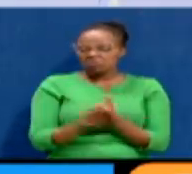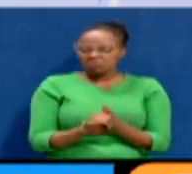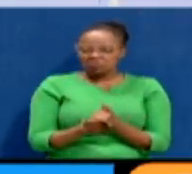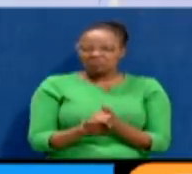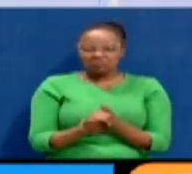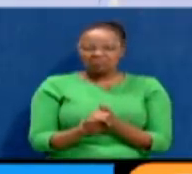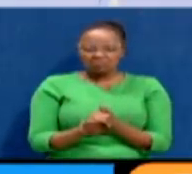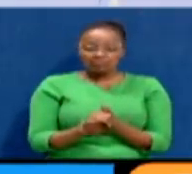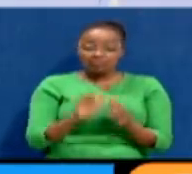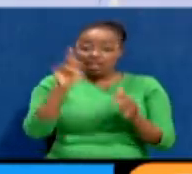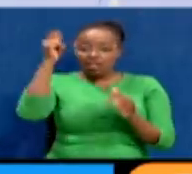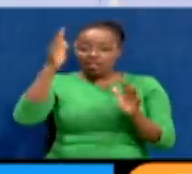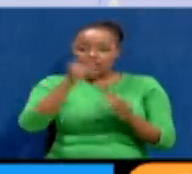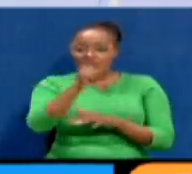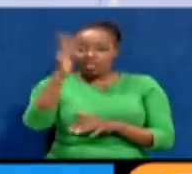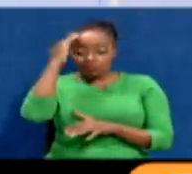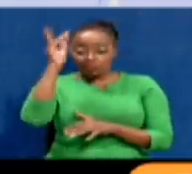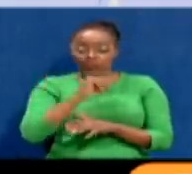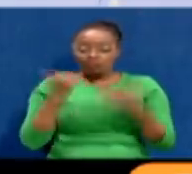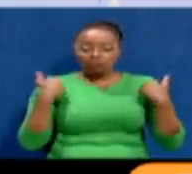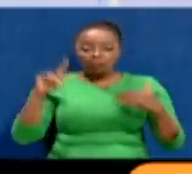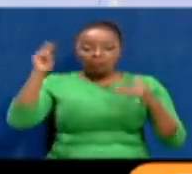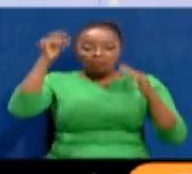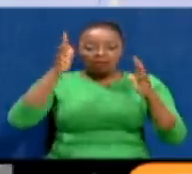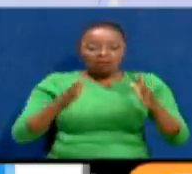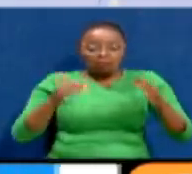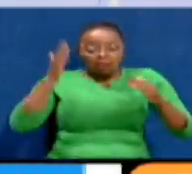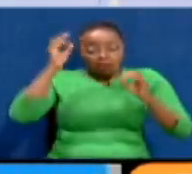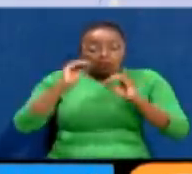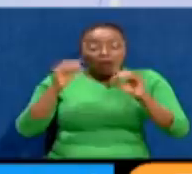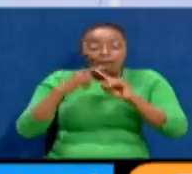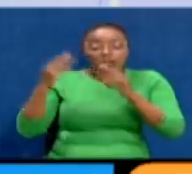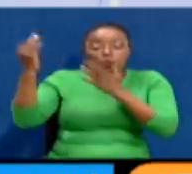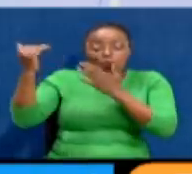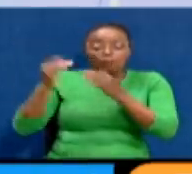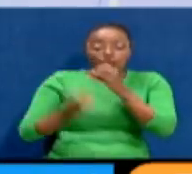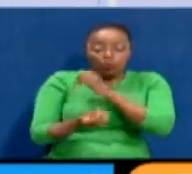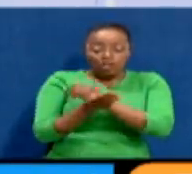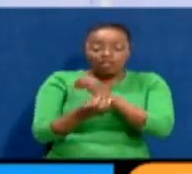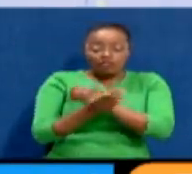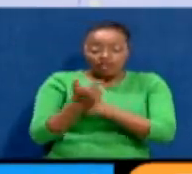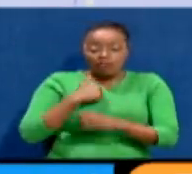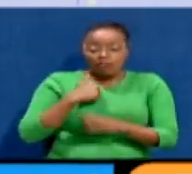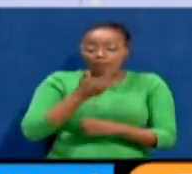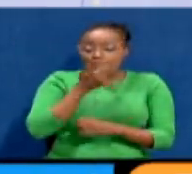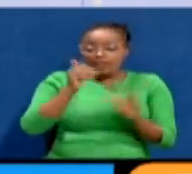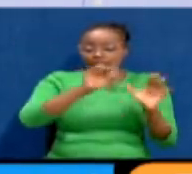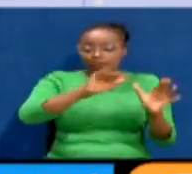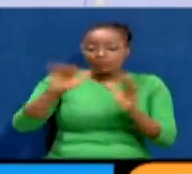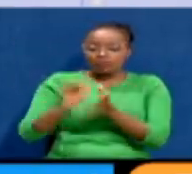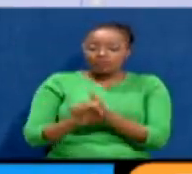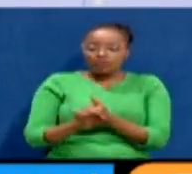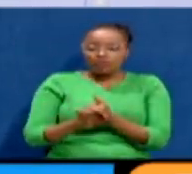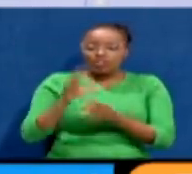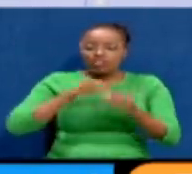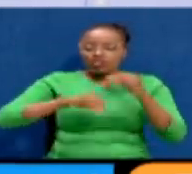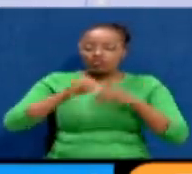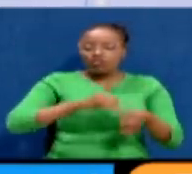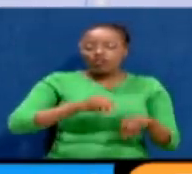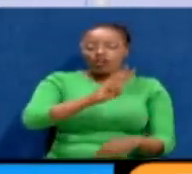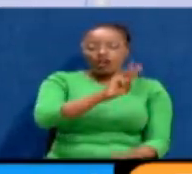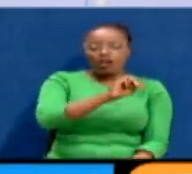Kenyans know it. Oh, Kenyans know it. Okay, I'm a Kenyan and I don't know it. Hopefully you'll define it better for me. But let's talk about the state of corruption. And John Mbadi,